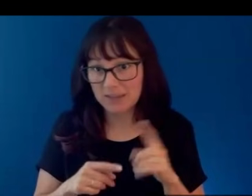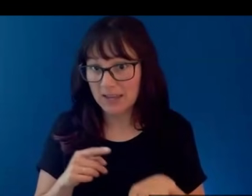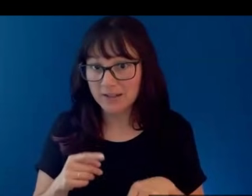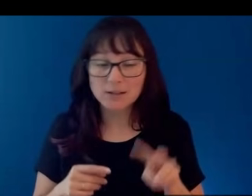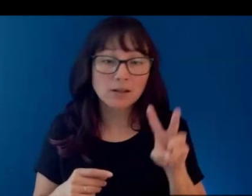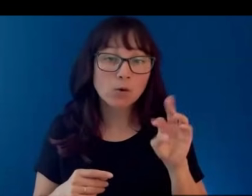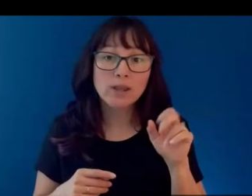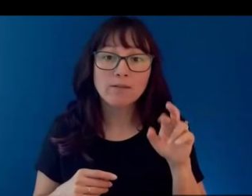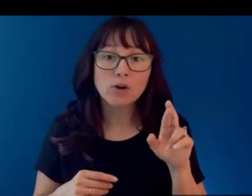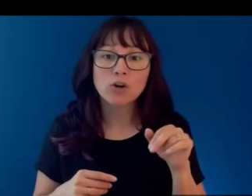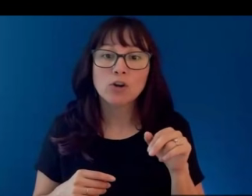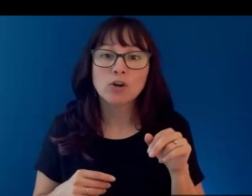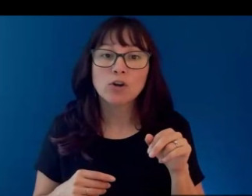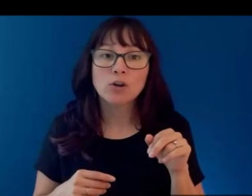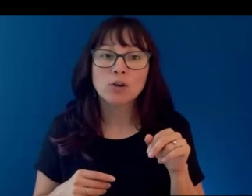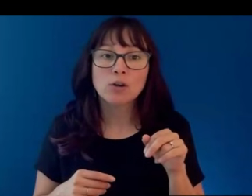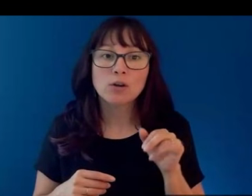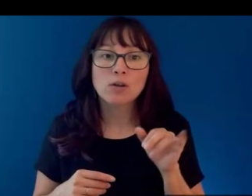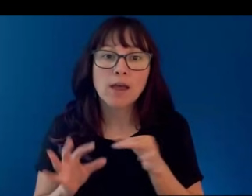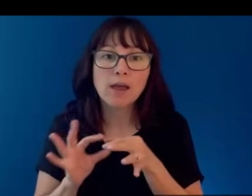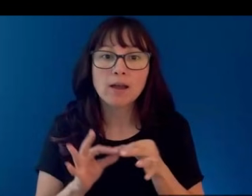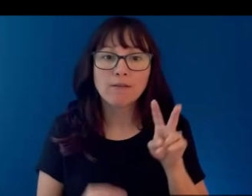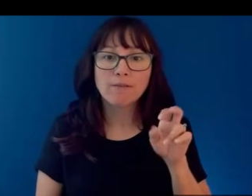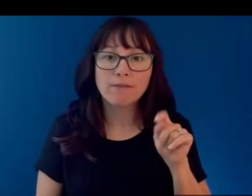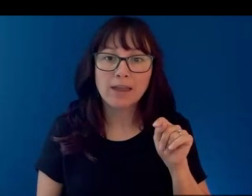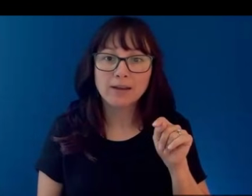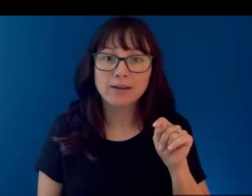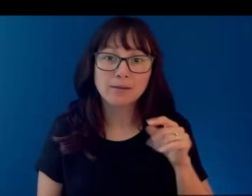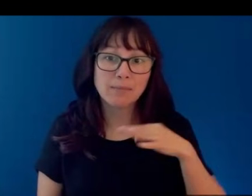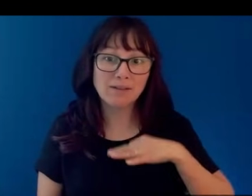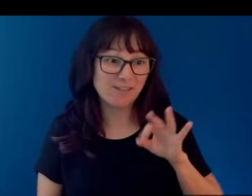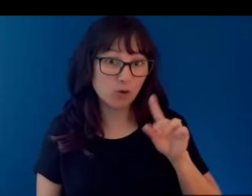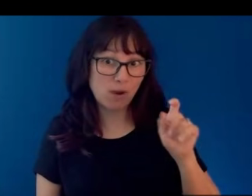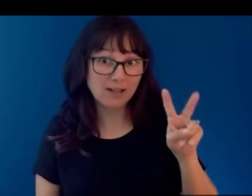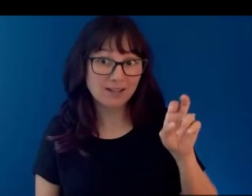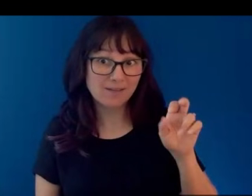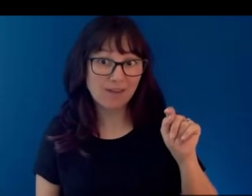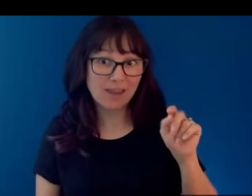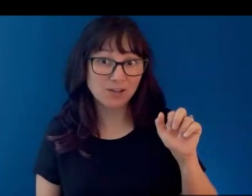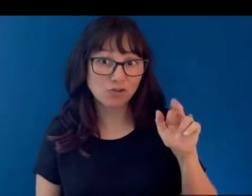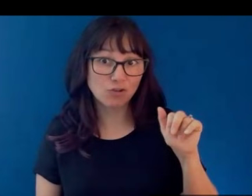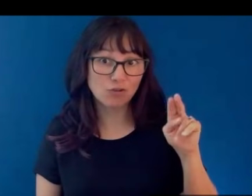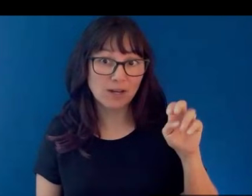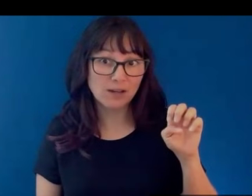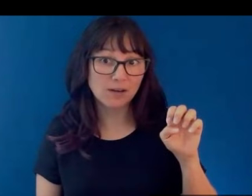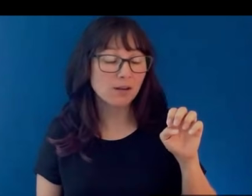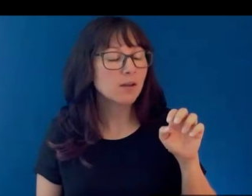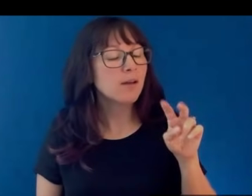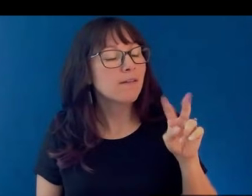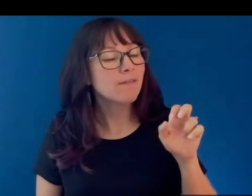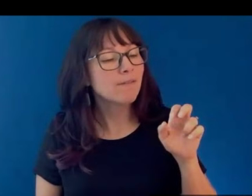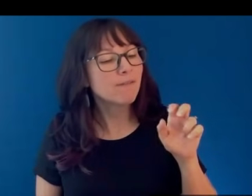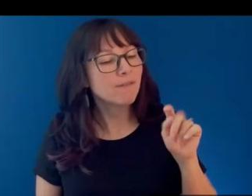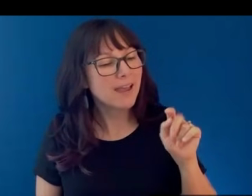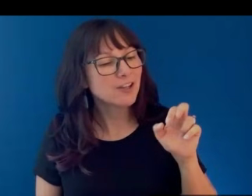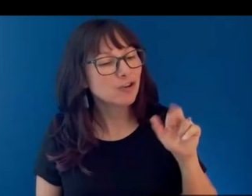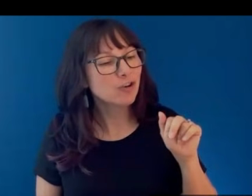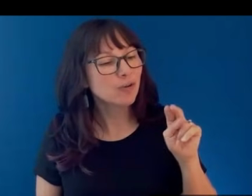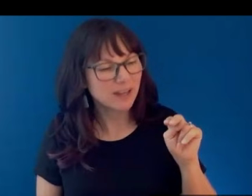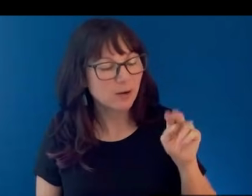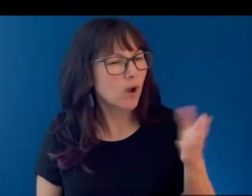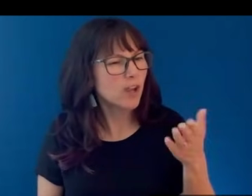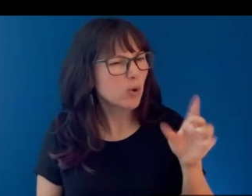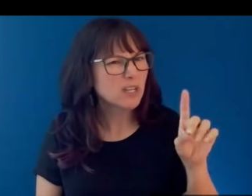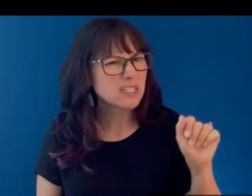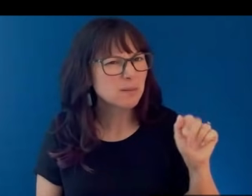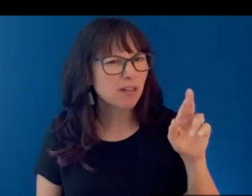something akin to veterans benefits. If you ask a veteran what his disability rating is, they're going to